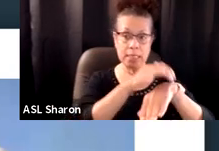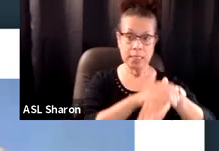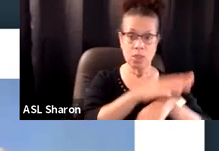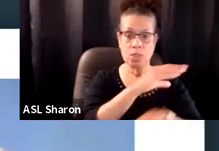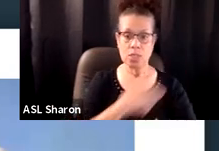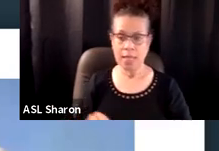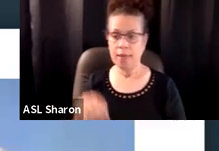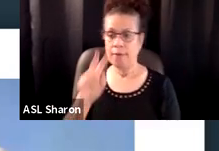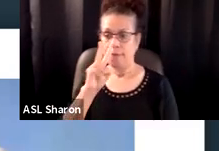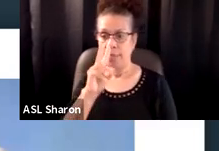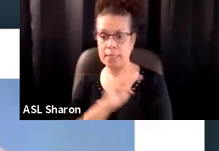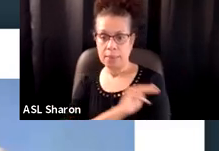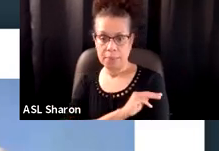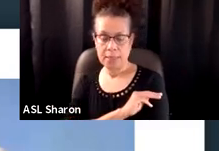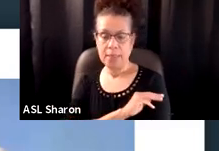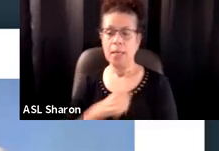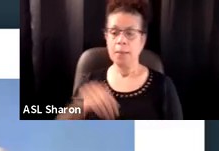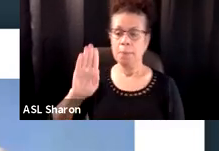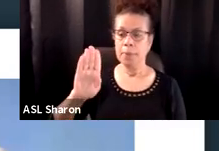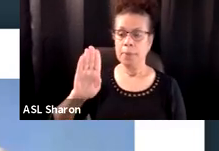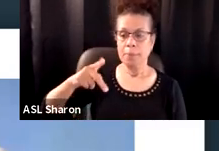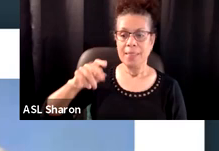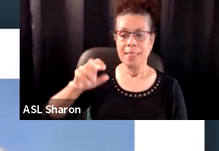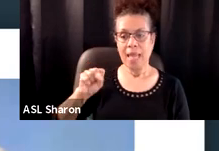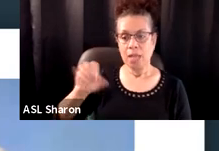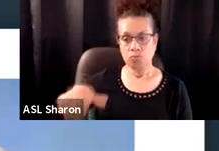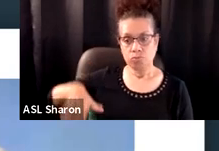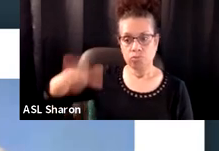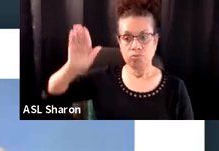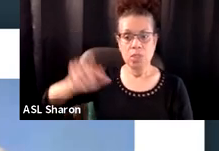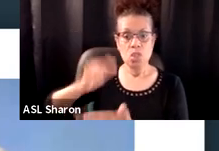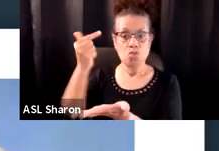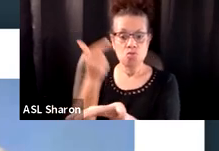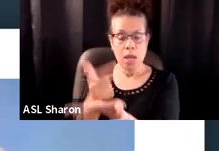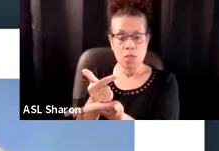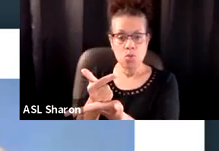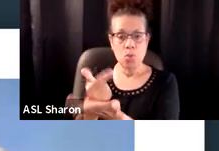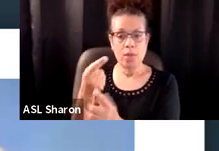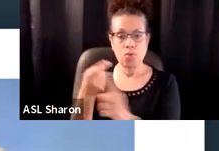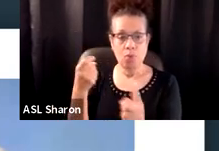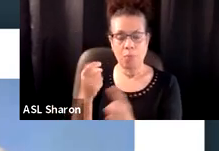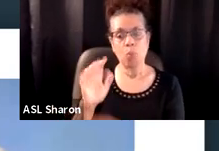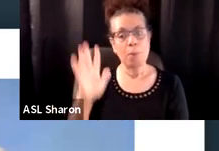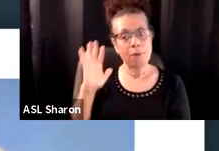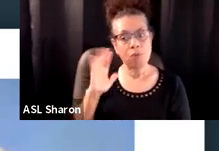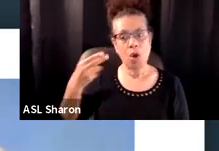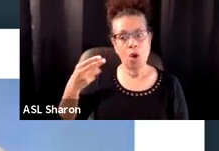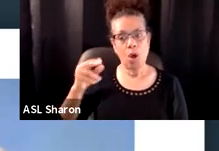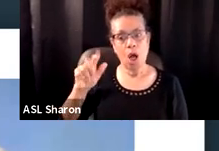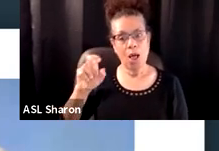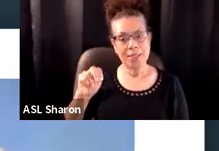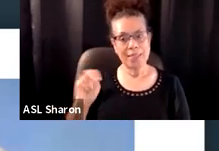vietnamese he is a bps product he graduated from the uh used to be holland elementary